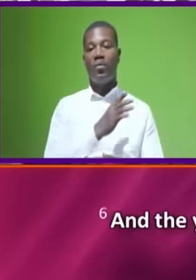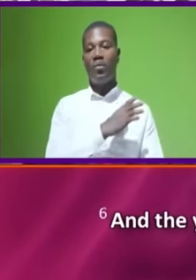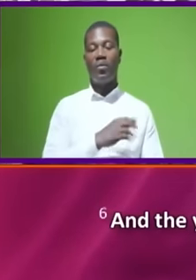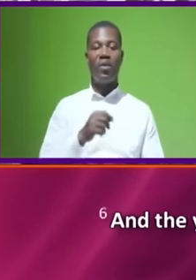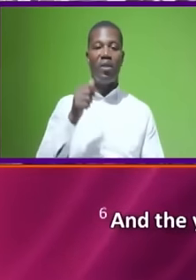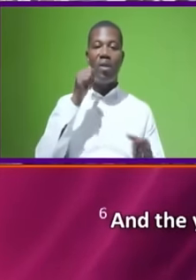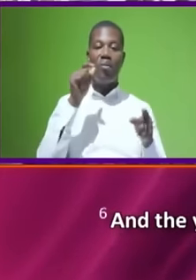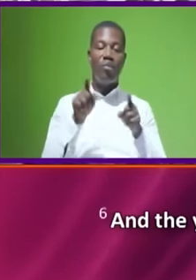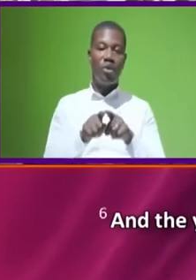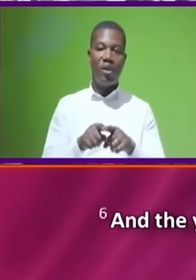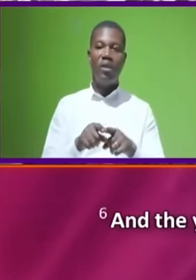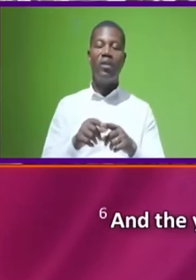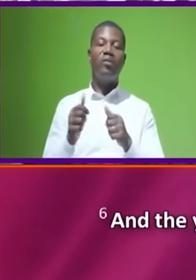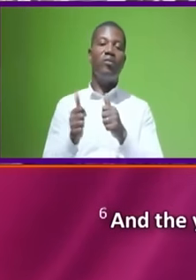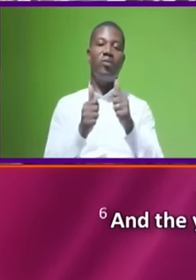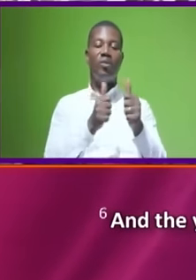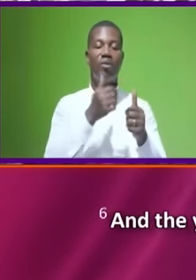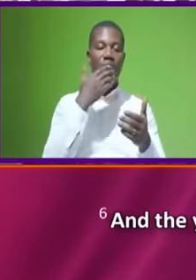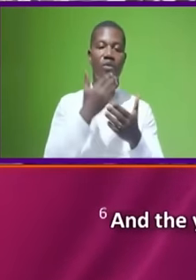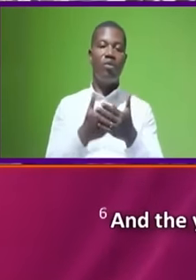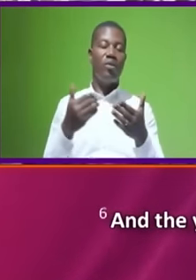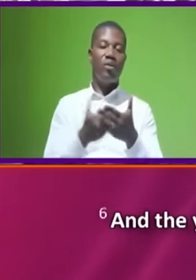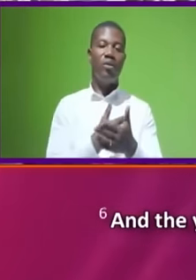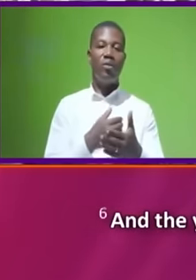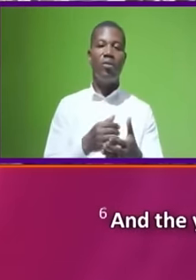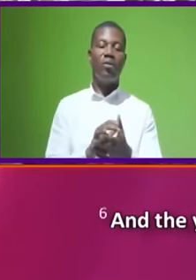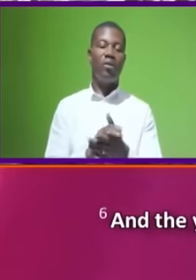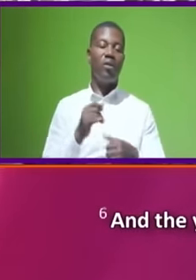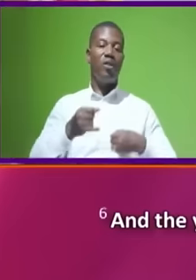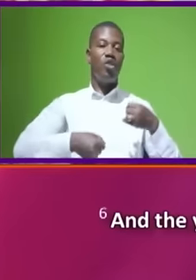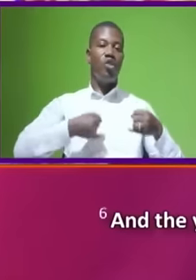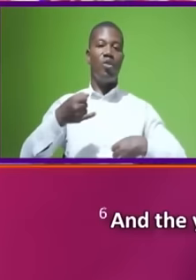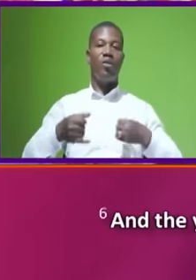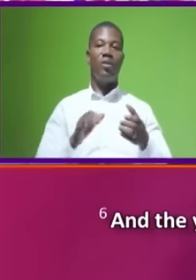Then it would have been a good news for them and their bloggers.